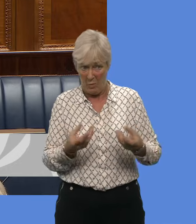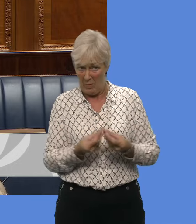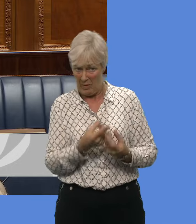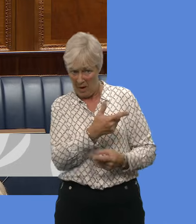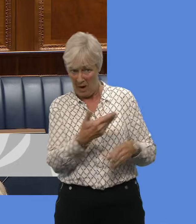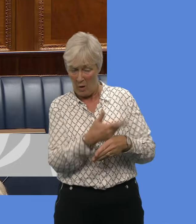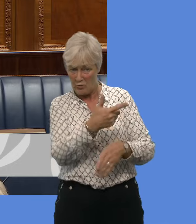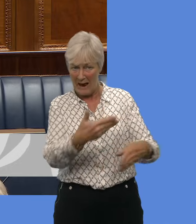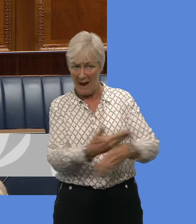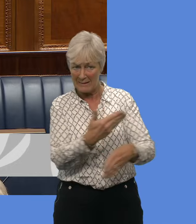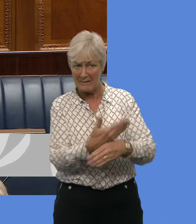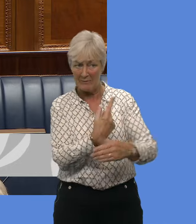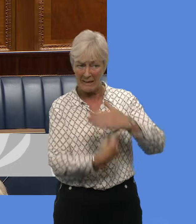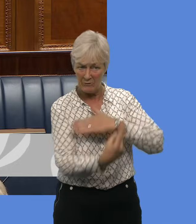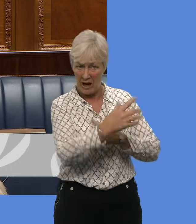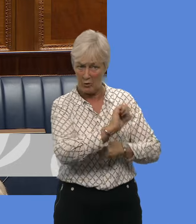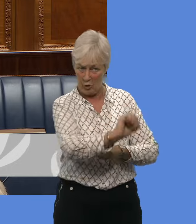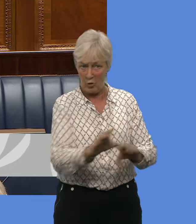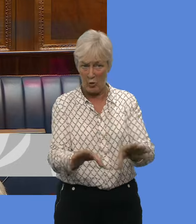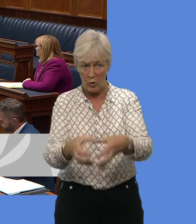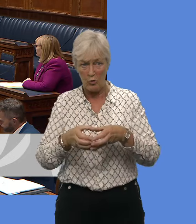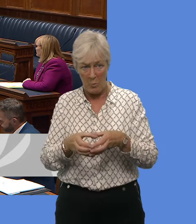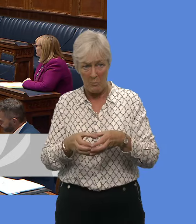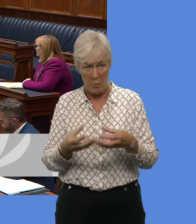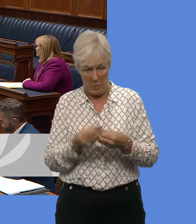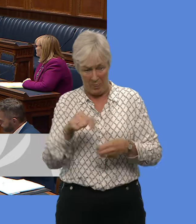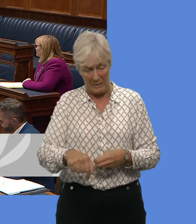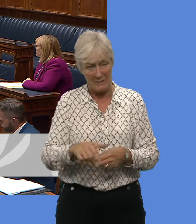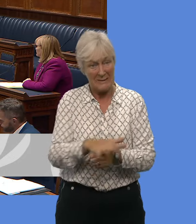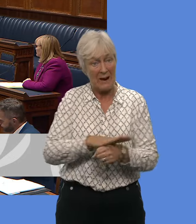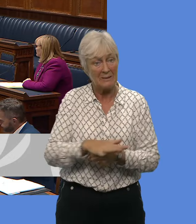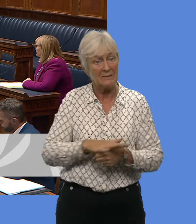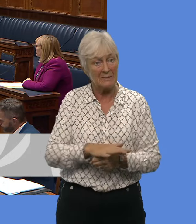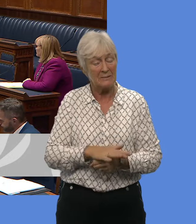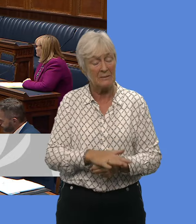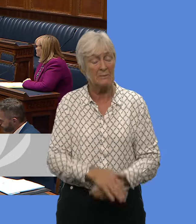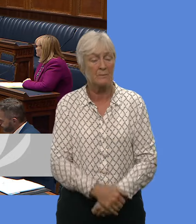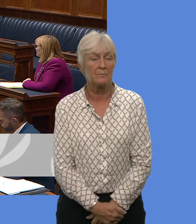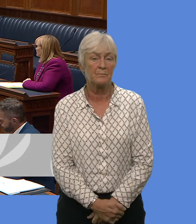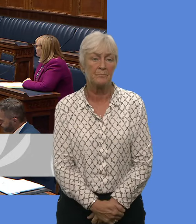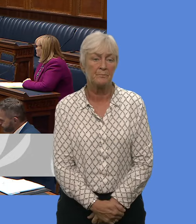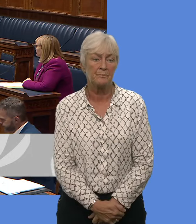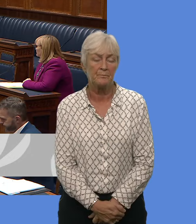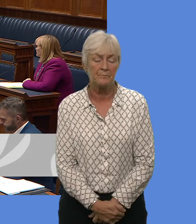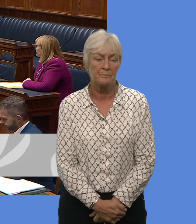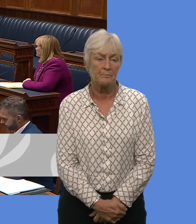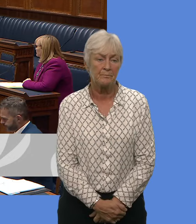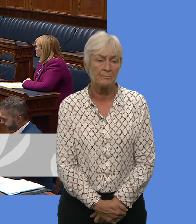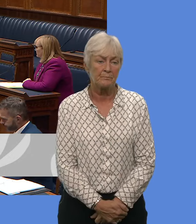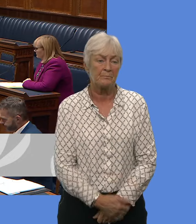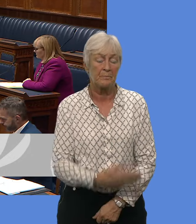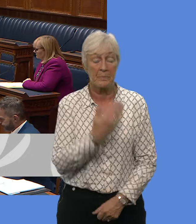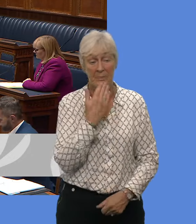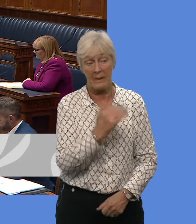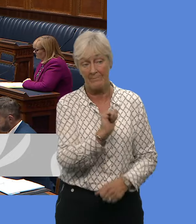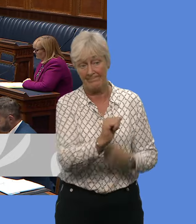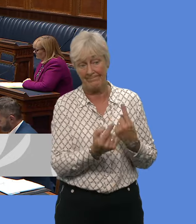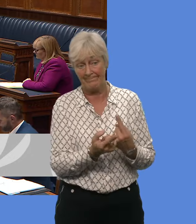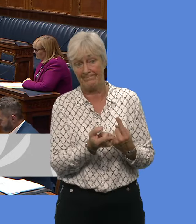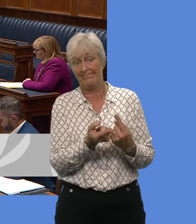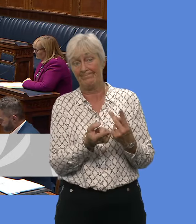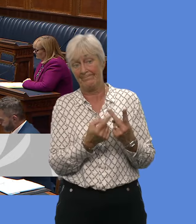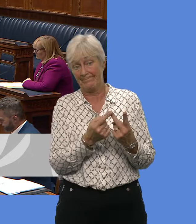acted individually and her party in all aspects of this case? Deputy First Minister. Thank you, Mr. Speaker. I thank the member for a supplementary